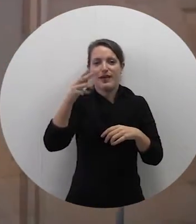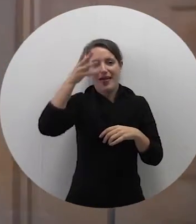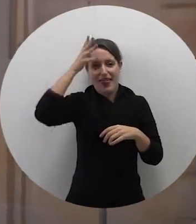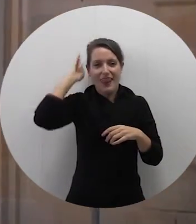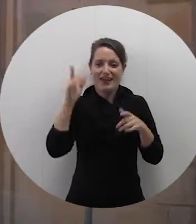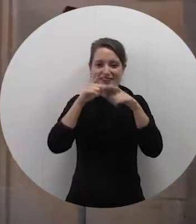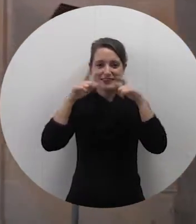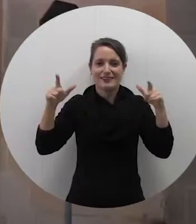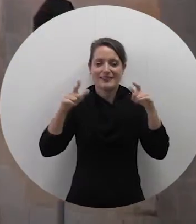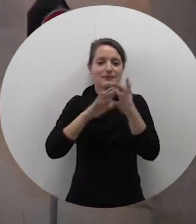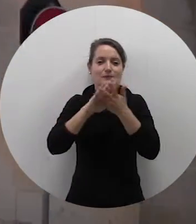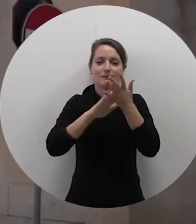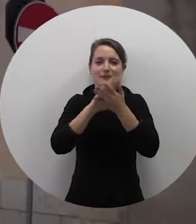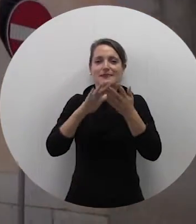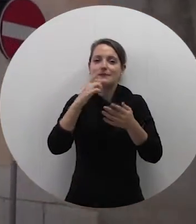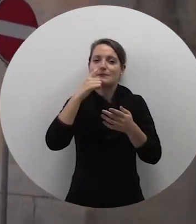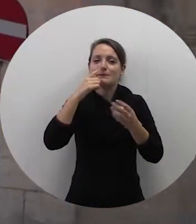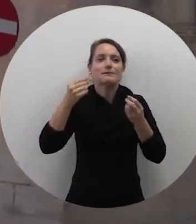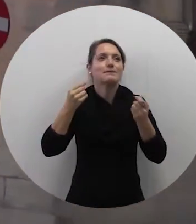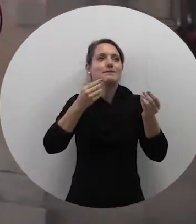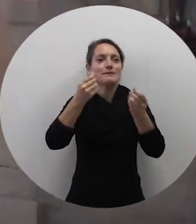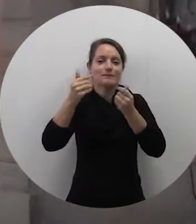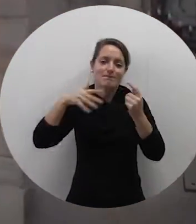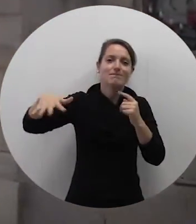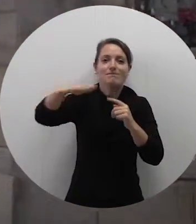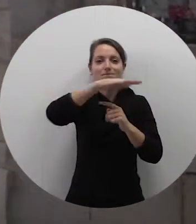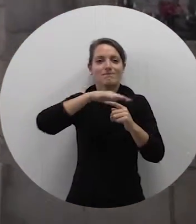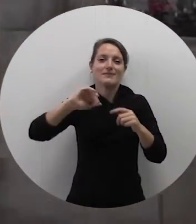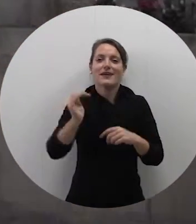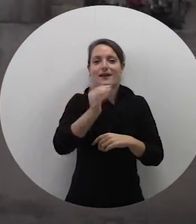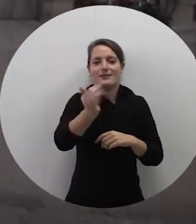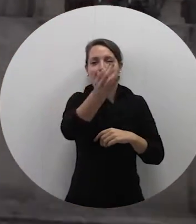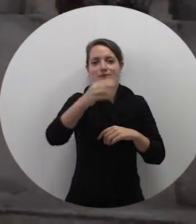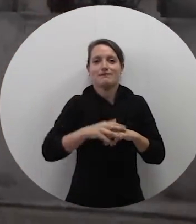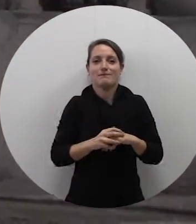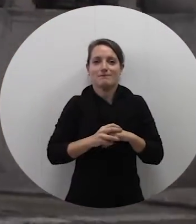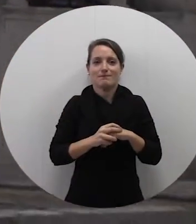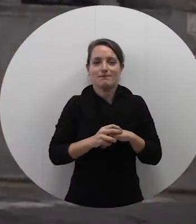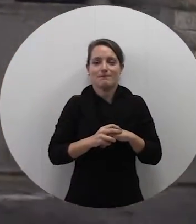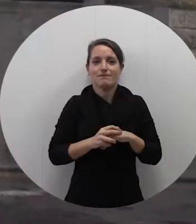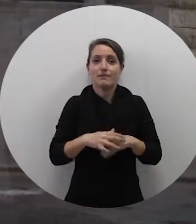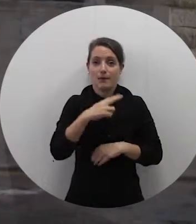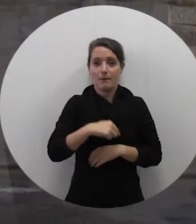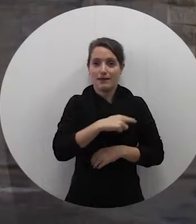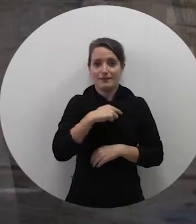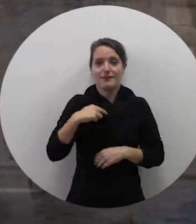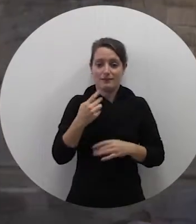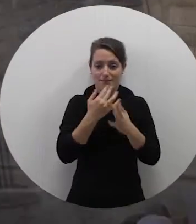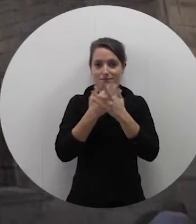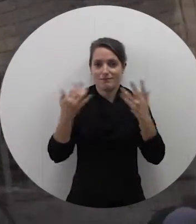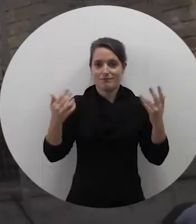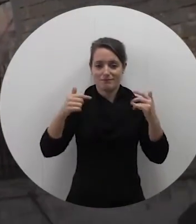and citrus orchards. Balzan's motto is Hortibus undique septa,